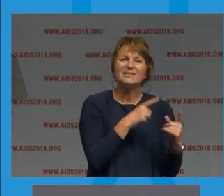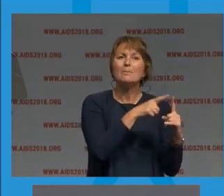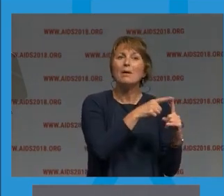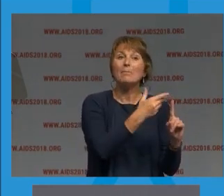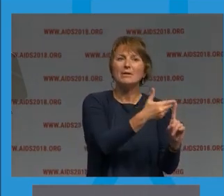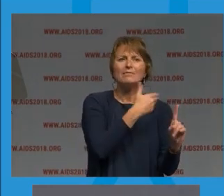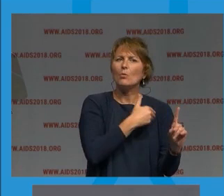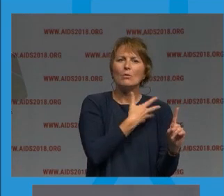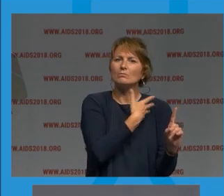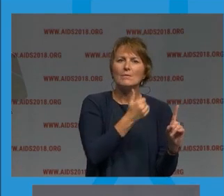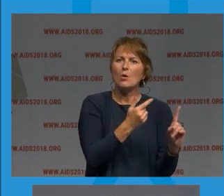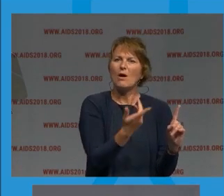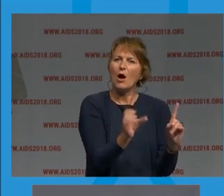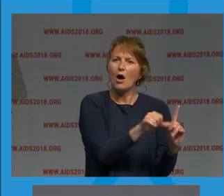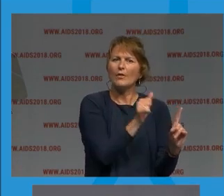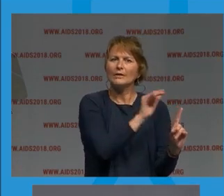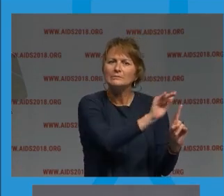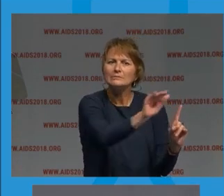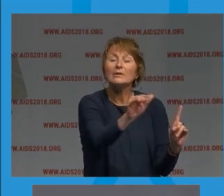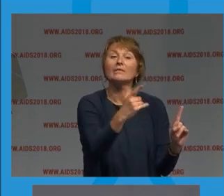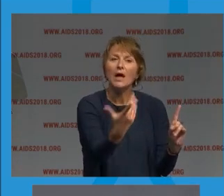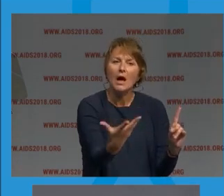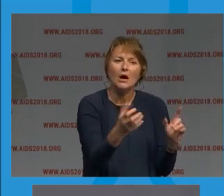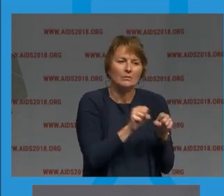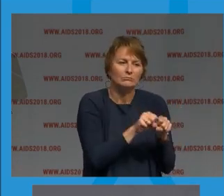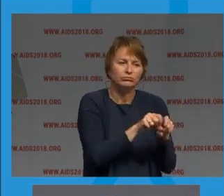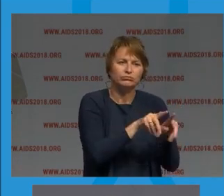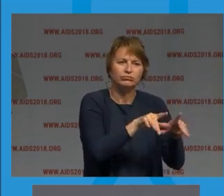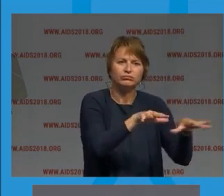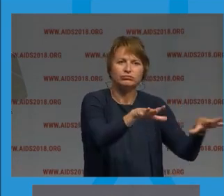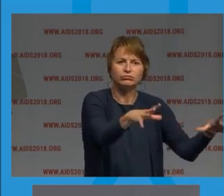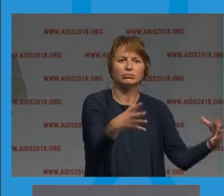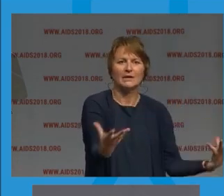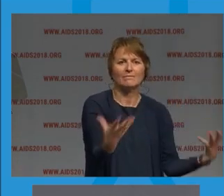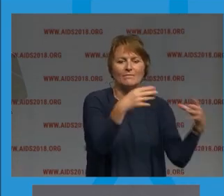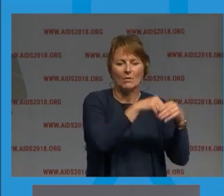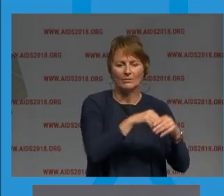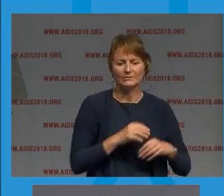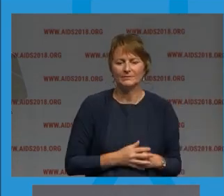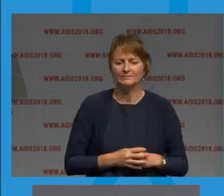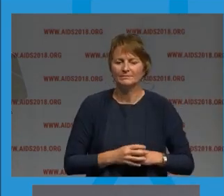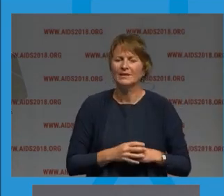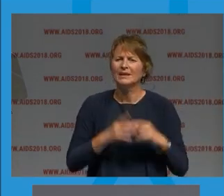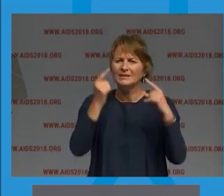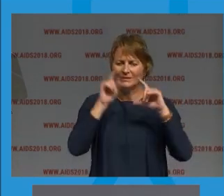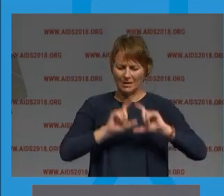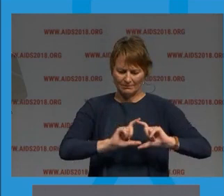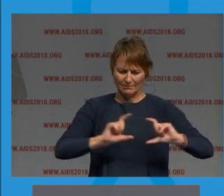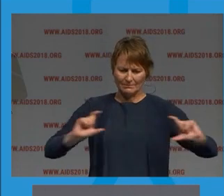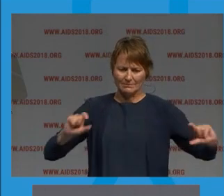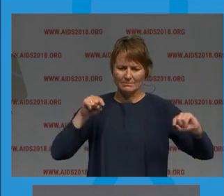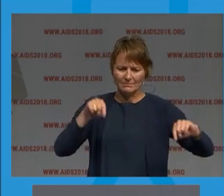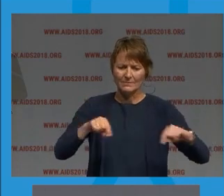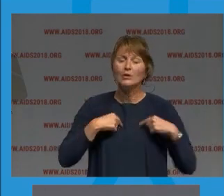before. Thus, as you can see here at the bottom of the slide, while the HIV testing yield for standard outreach program was 1